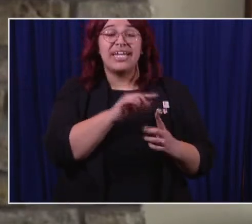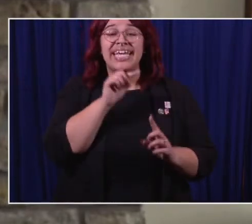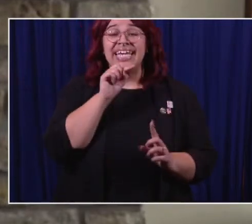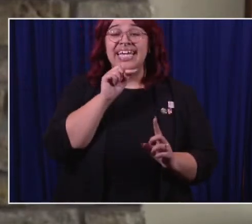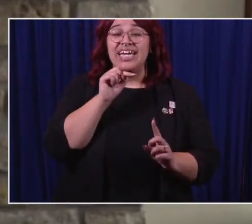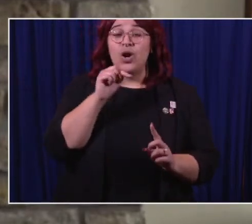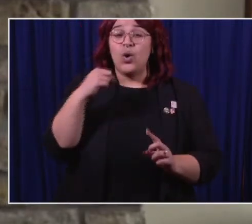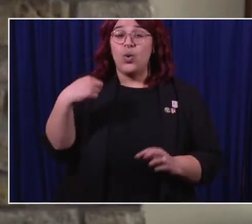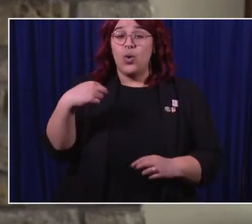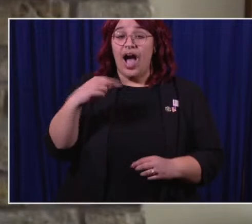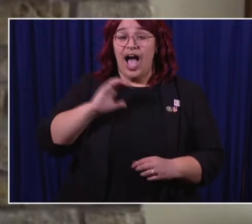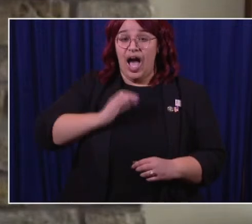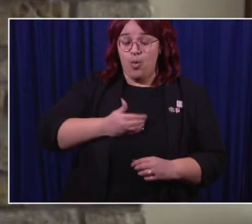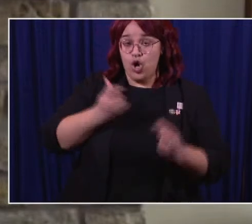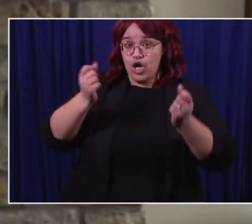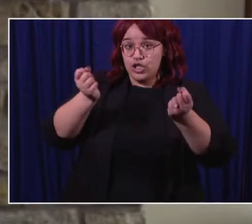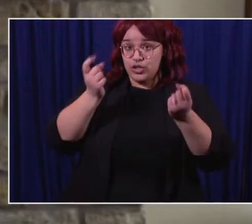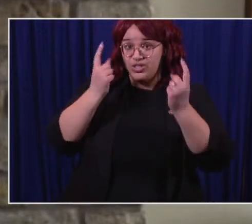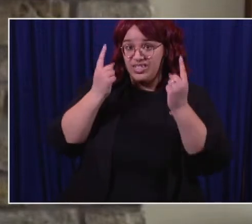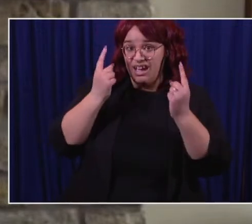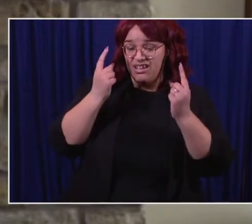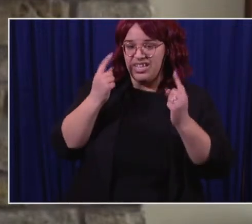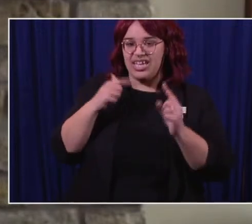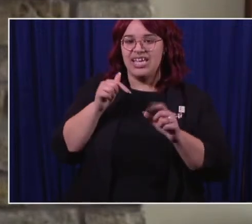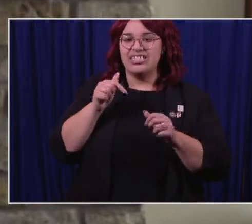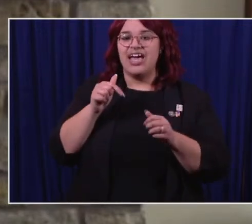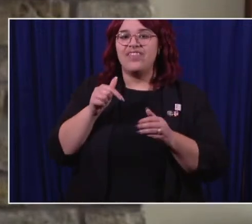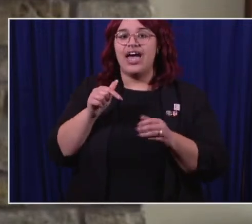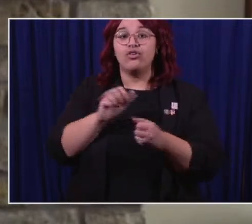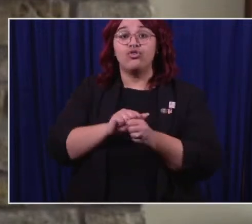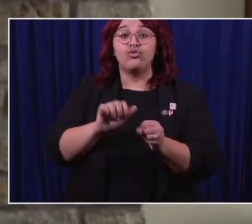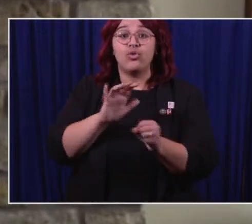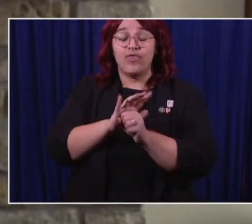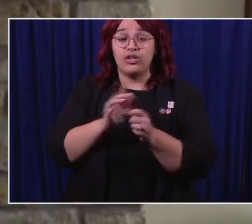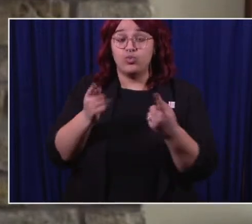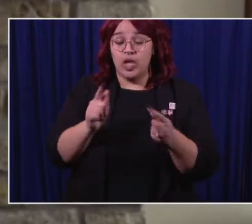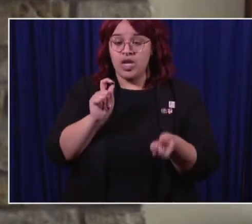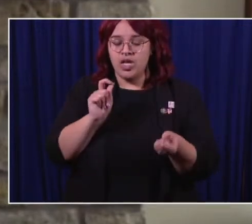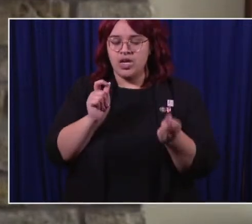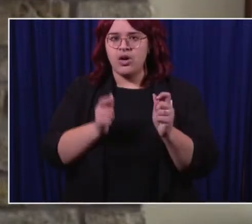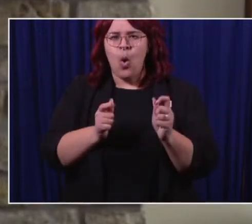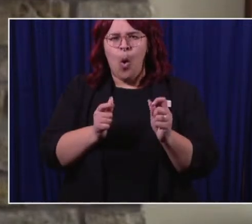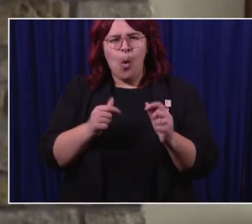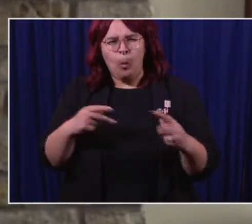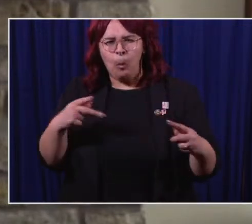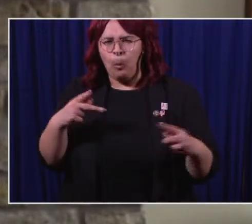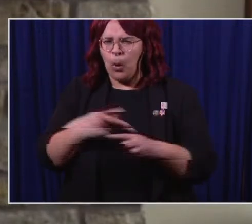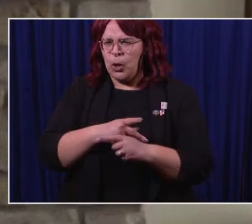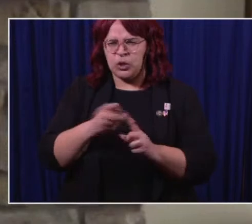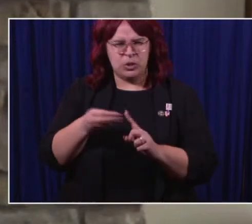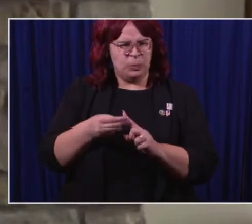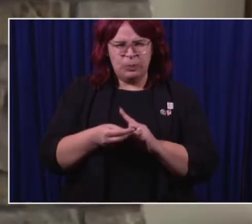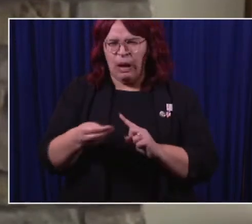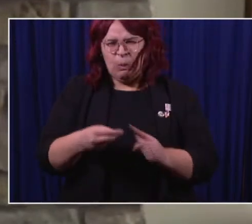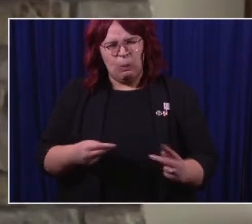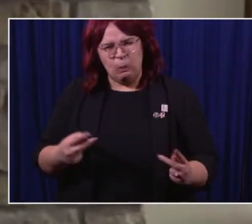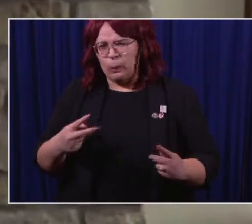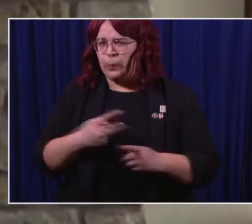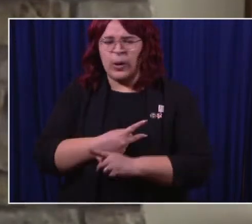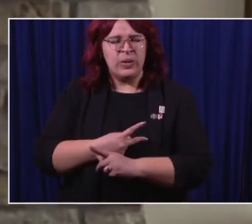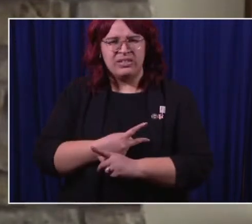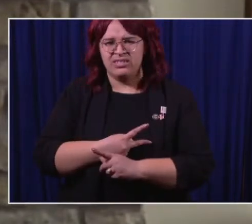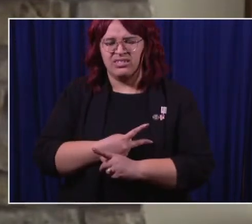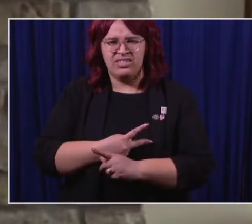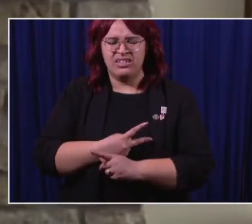more contagious than what we're dealing with today. We already know how very contagious what we're dealing with today